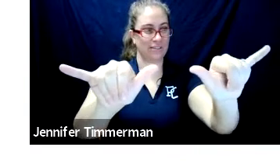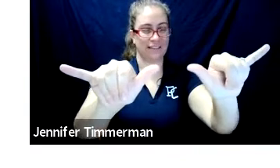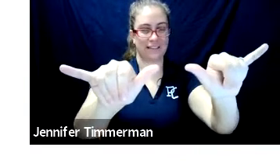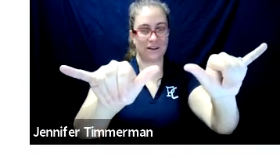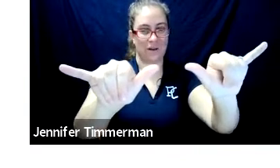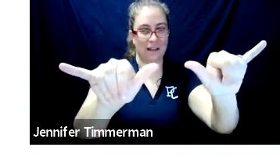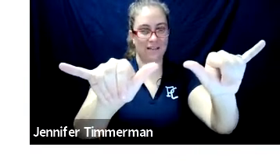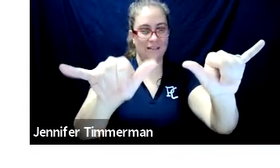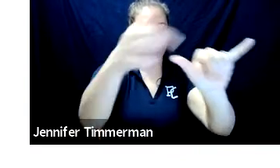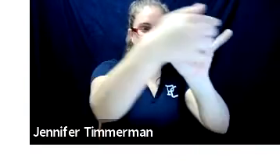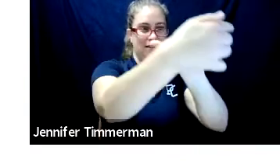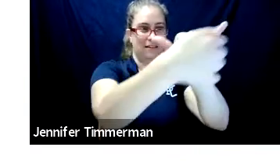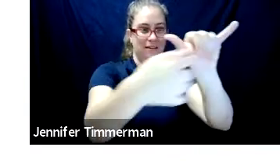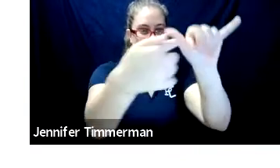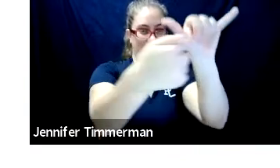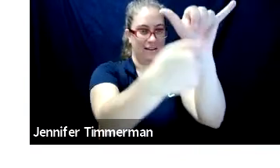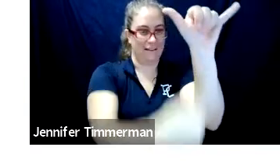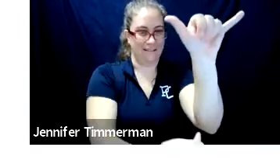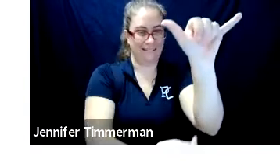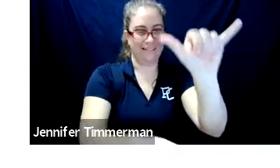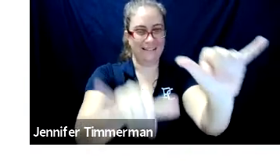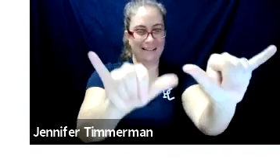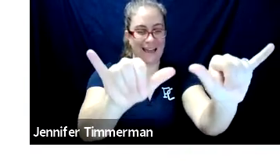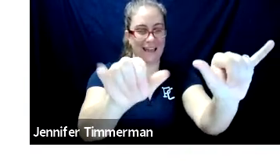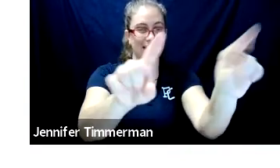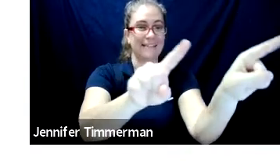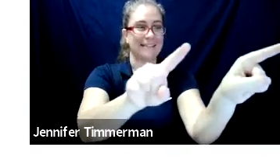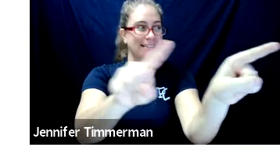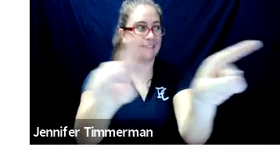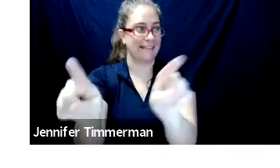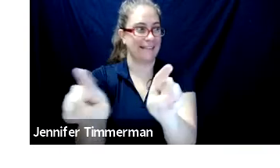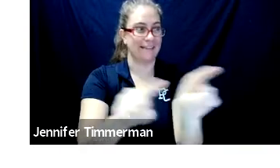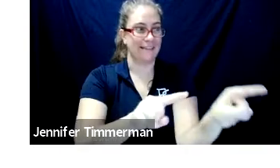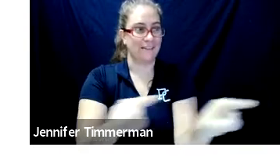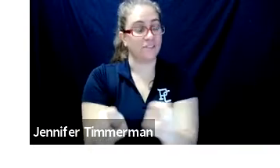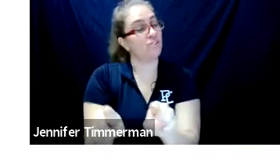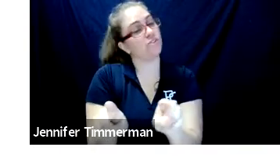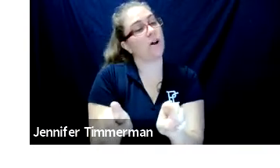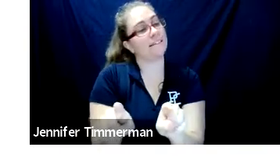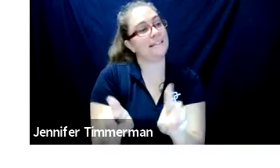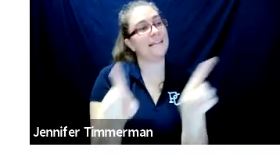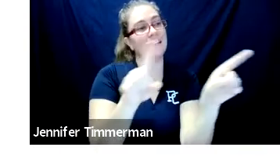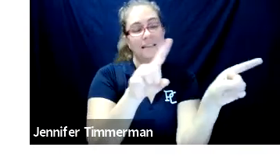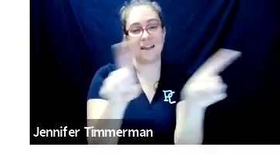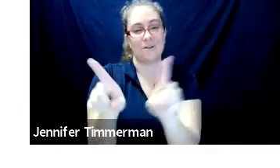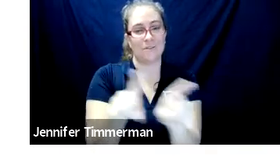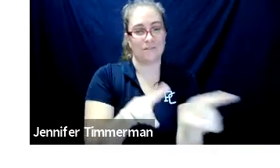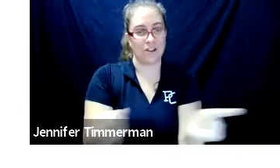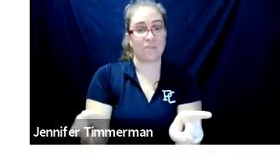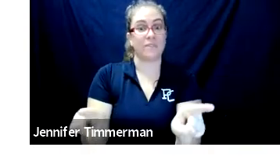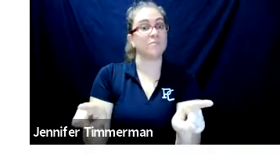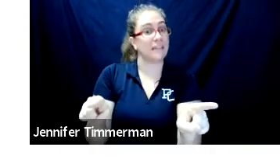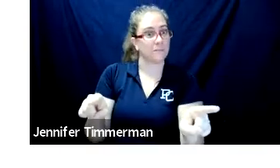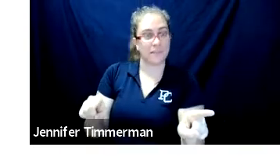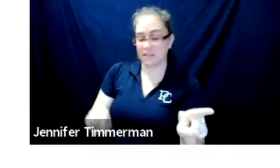which looks like the letter Y, here and here. And Z, you just draw a Z in the air with your